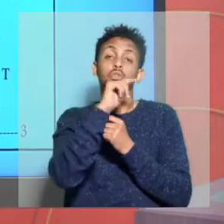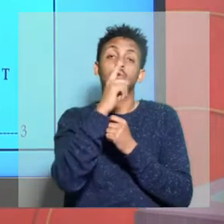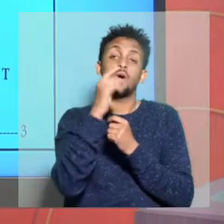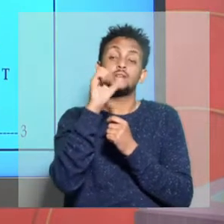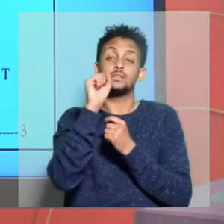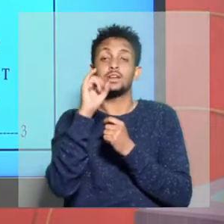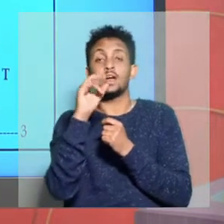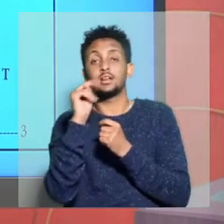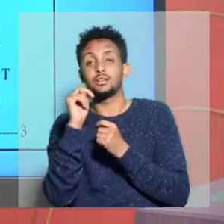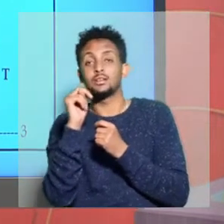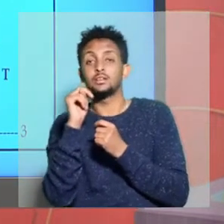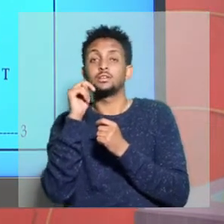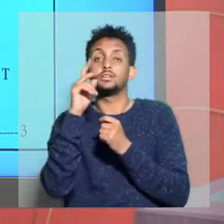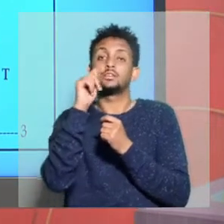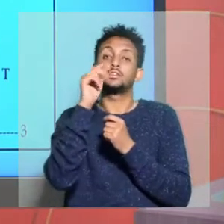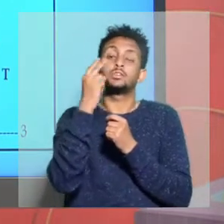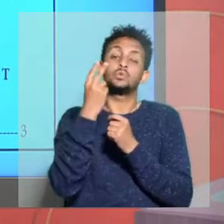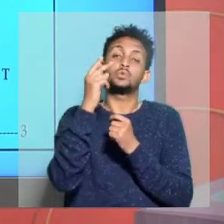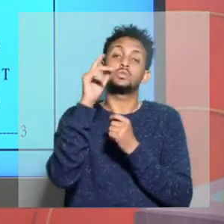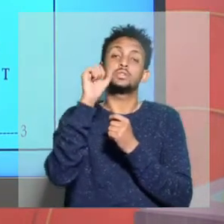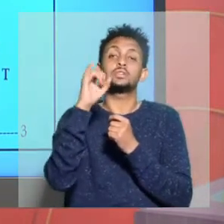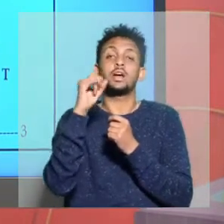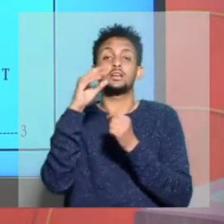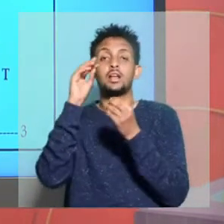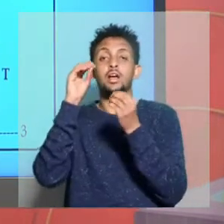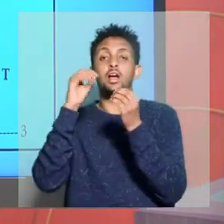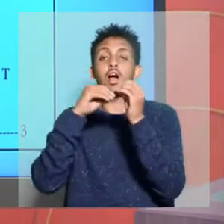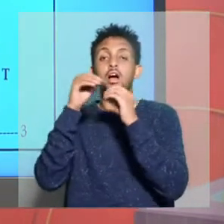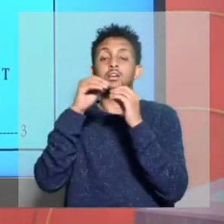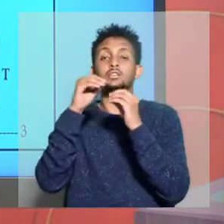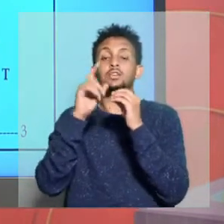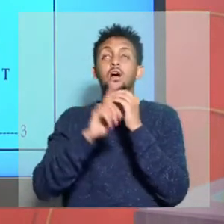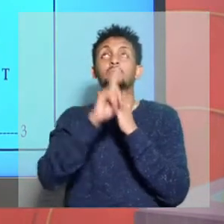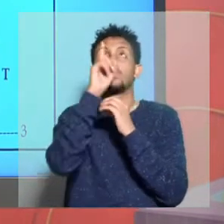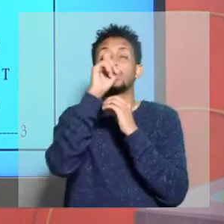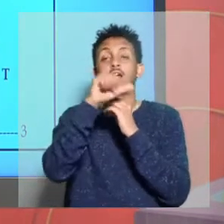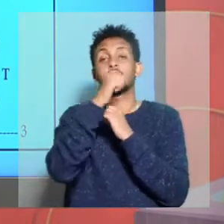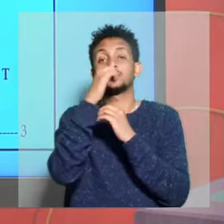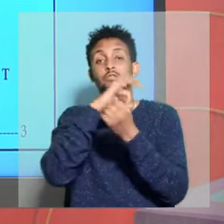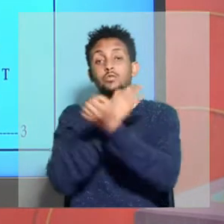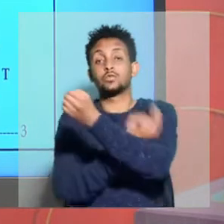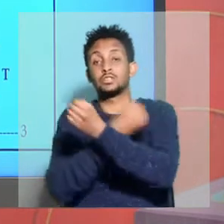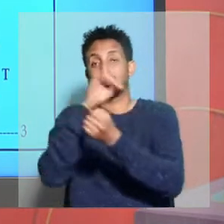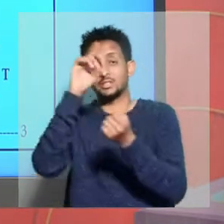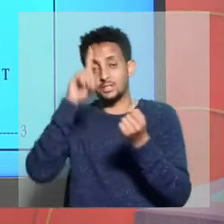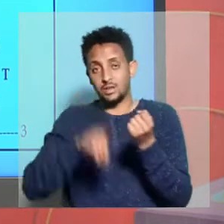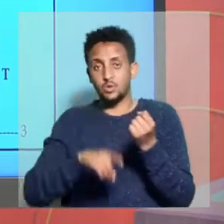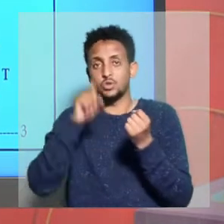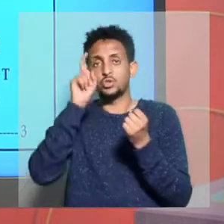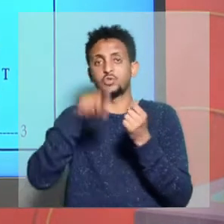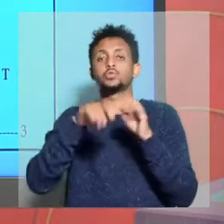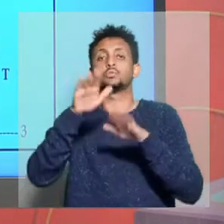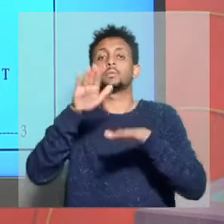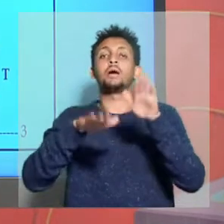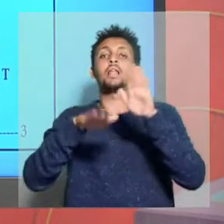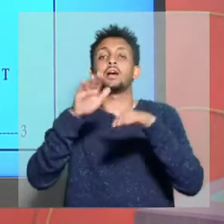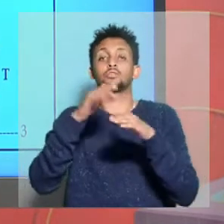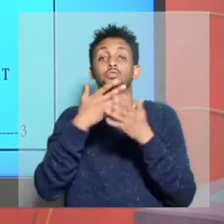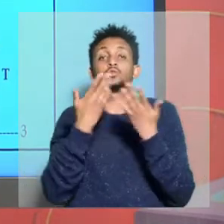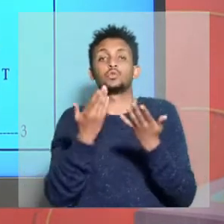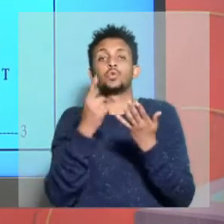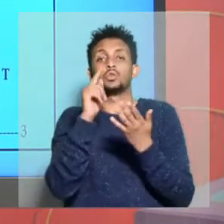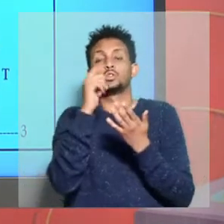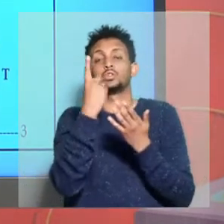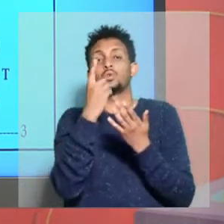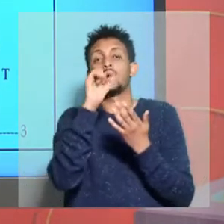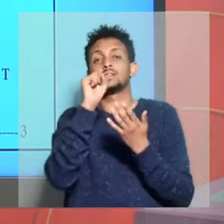sine theta 1 and T2 sine theta 2 are acting upward, and the other force acting downward should be balanced. So